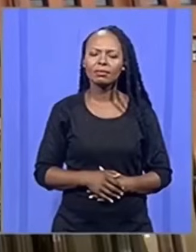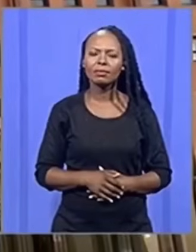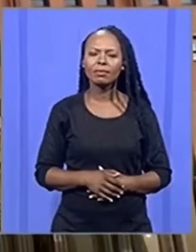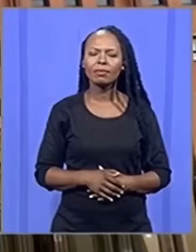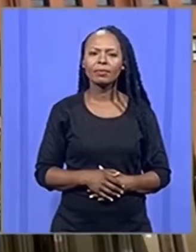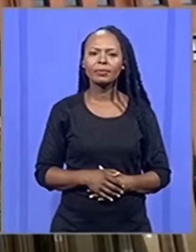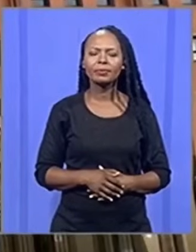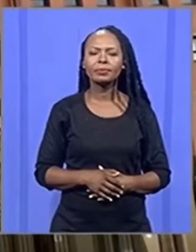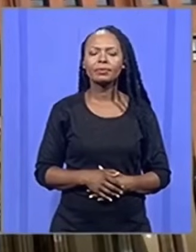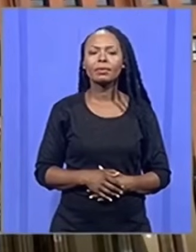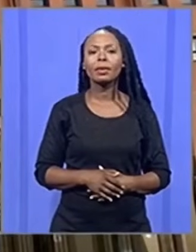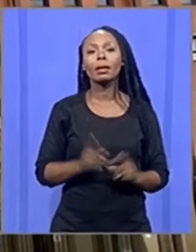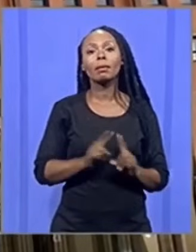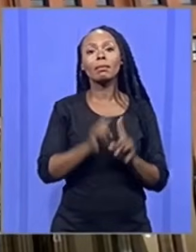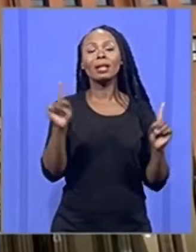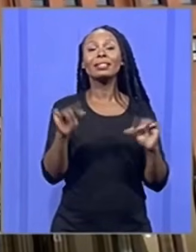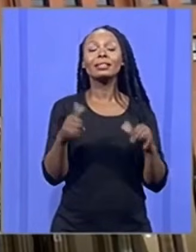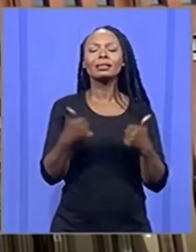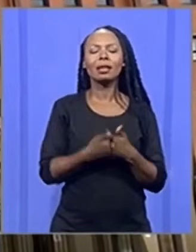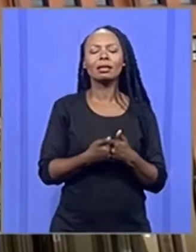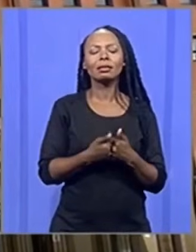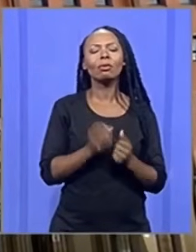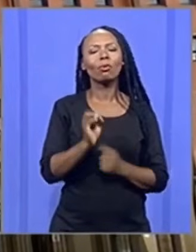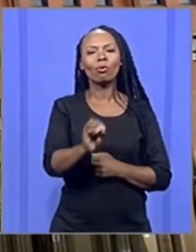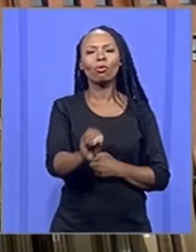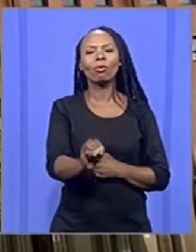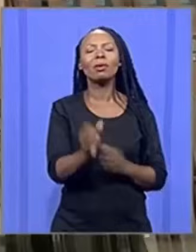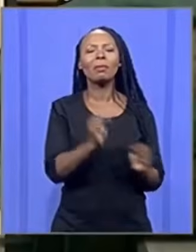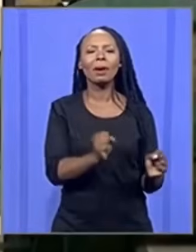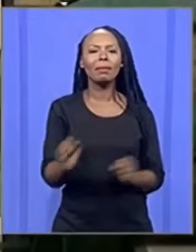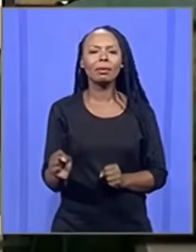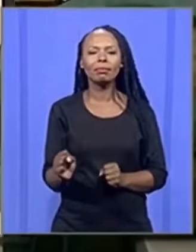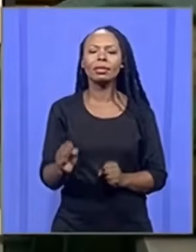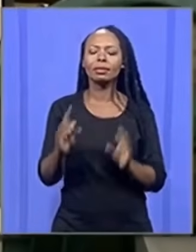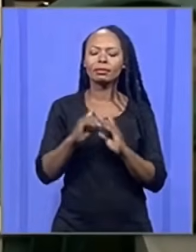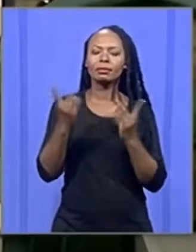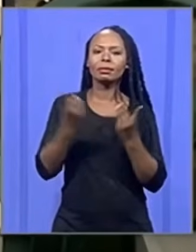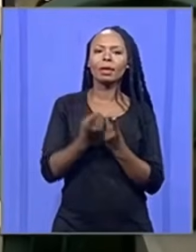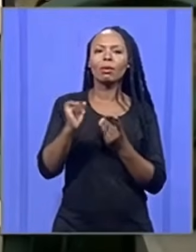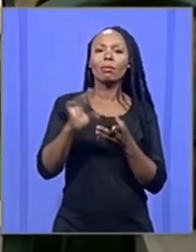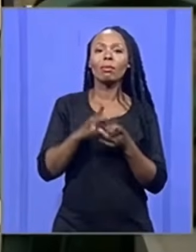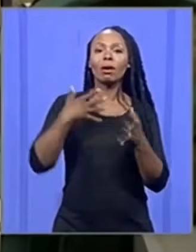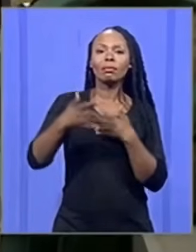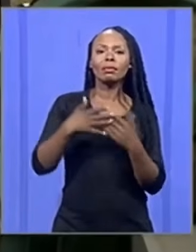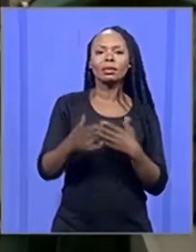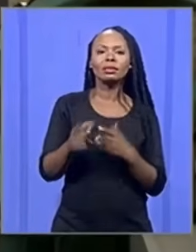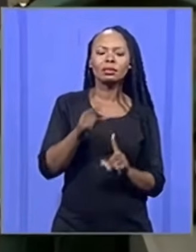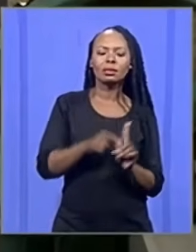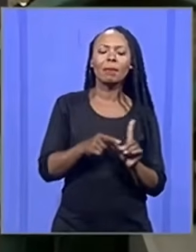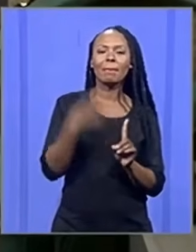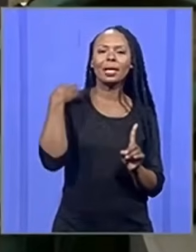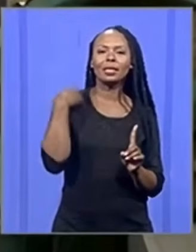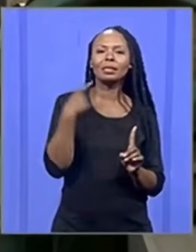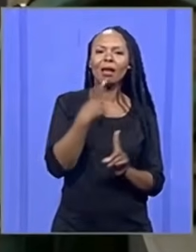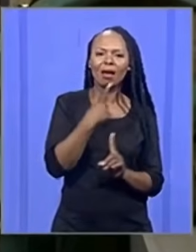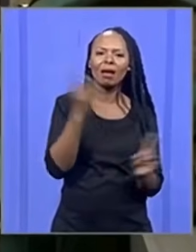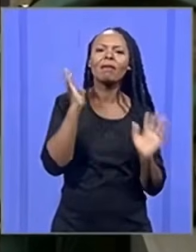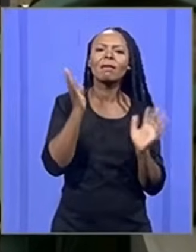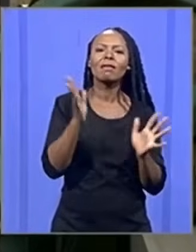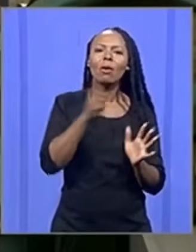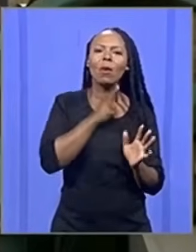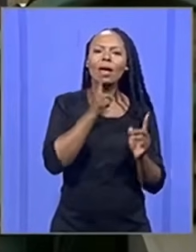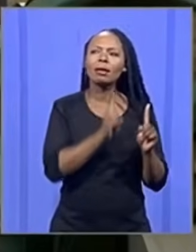Le fa go le jalo go na le kgwetlo e kgolo mo go seno jaaka tona lefapha la merero ya selegae Aaron Motswaledi a ne a tseelwa